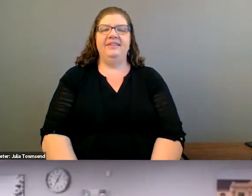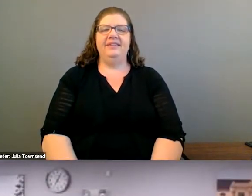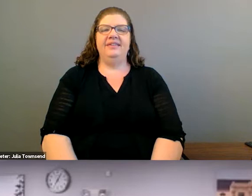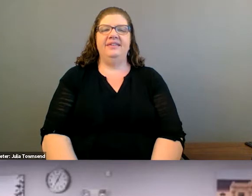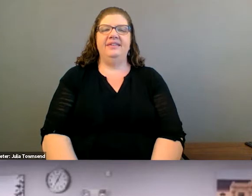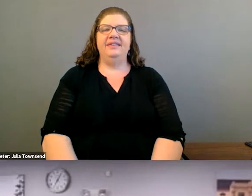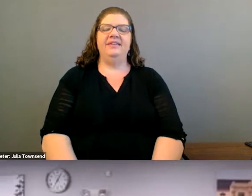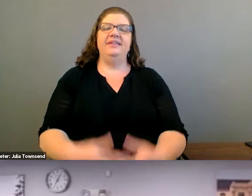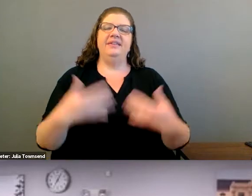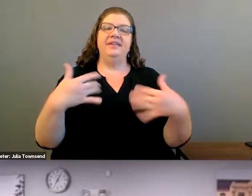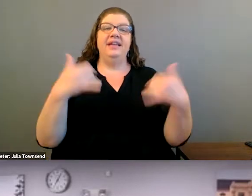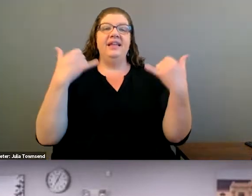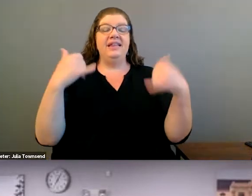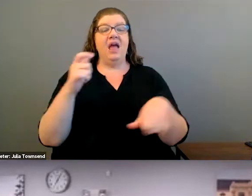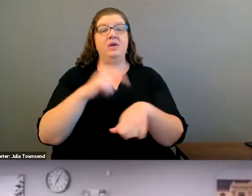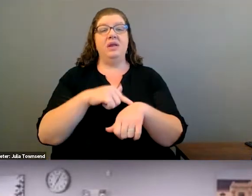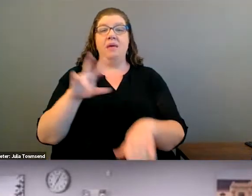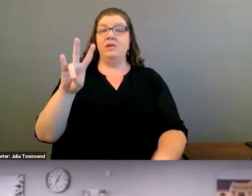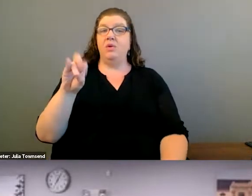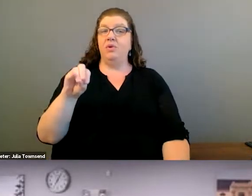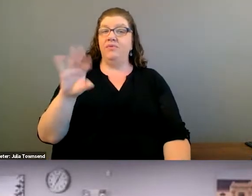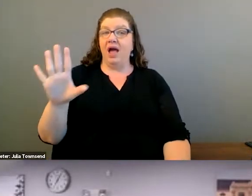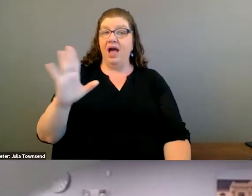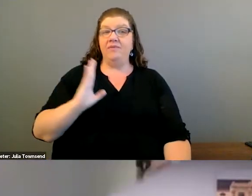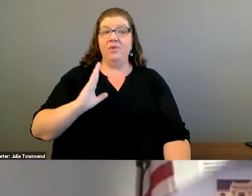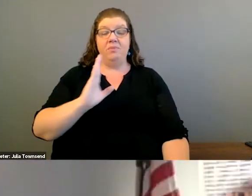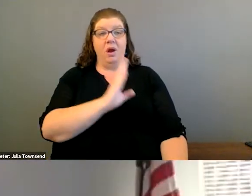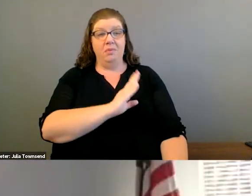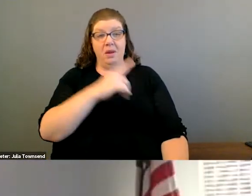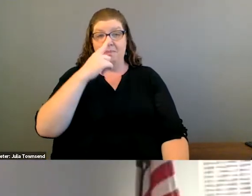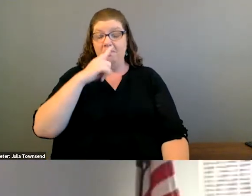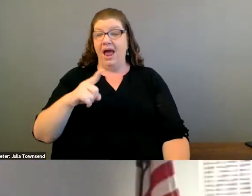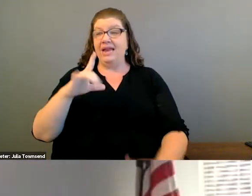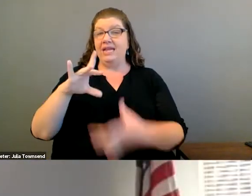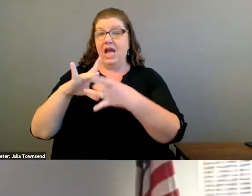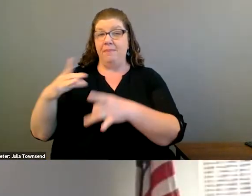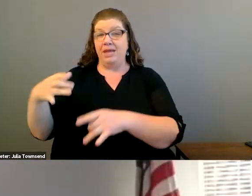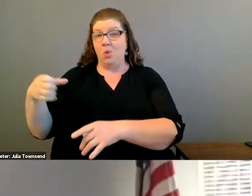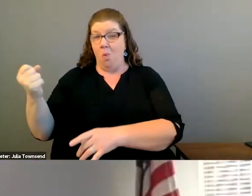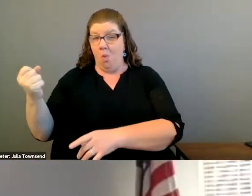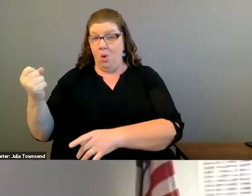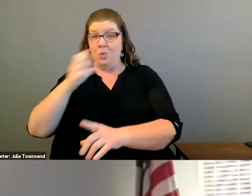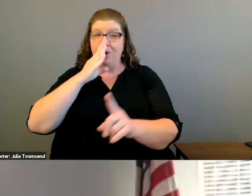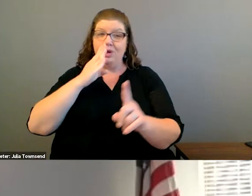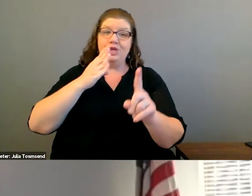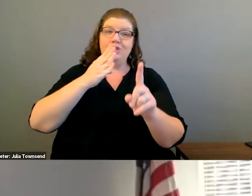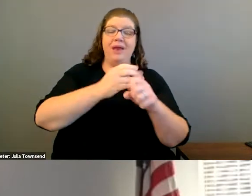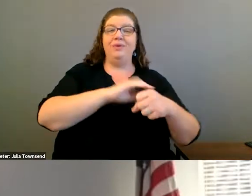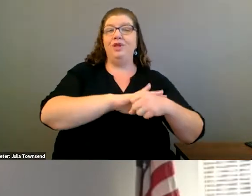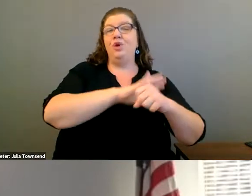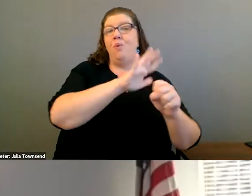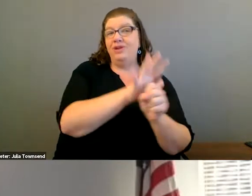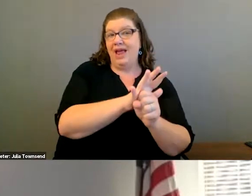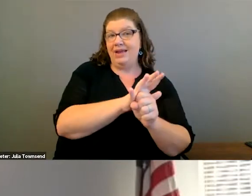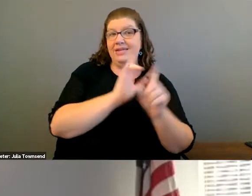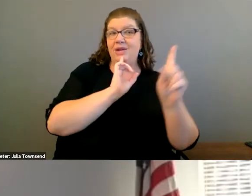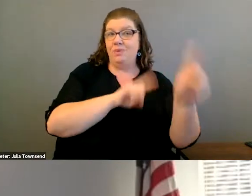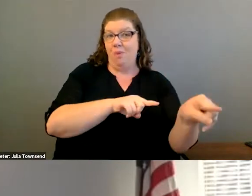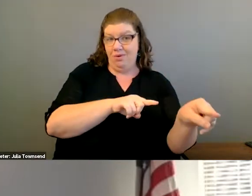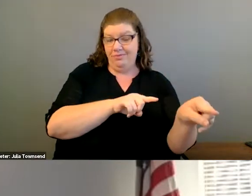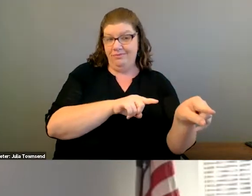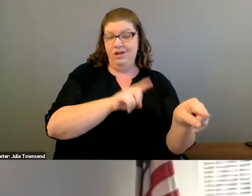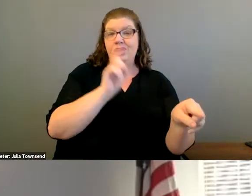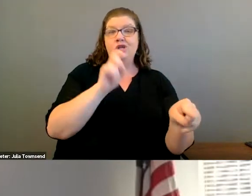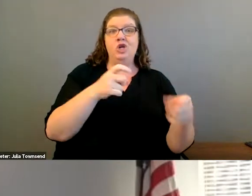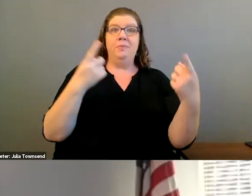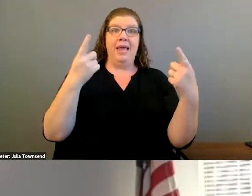It is 7:05, and so board members, I'd like you to hold your comments. We'll go straight to the COVID-19 report that should be